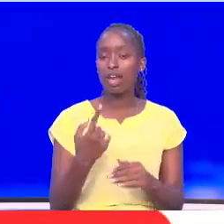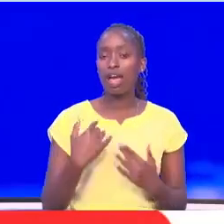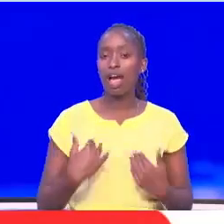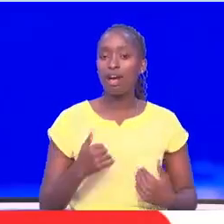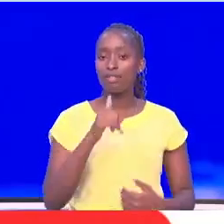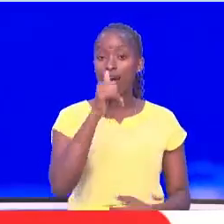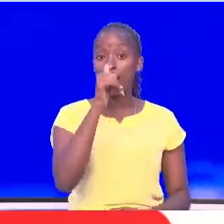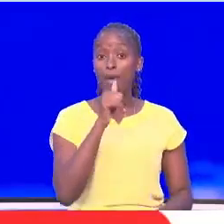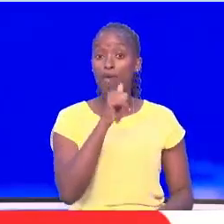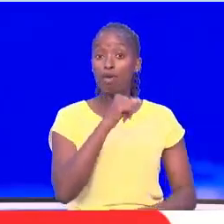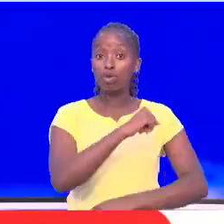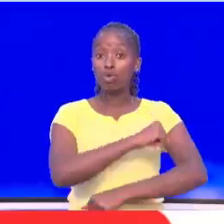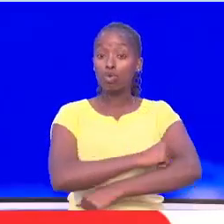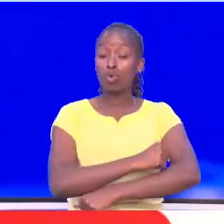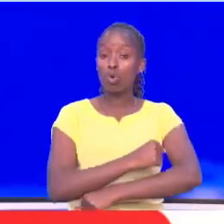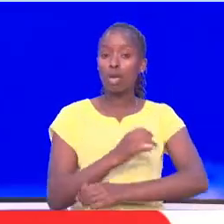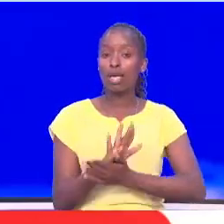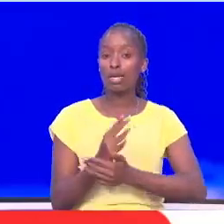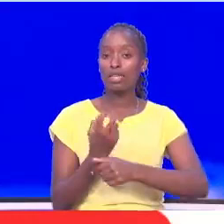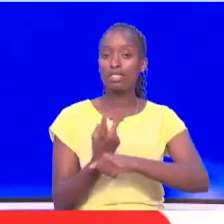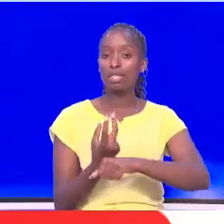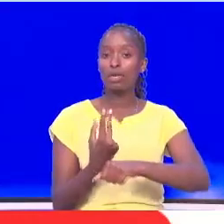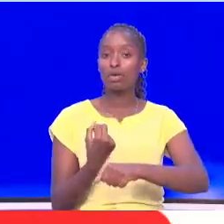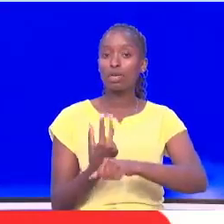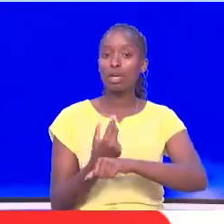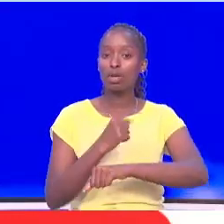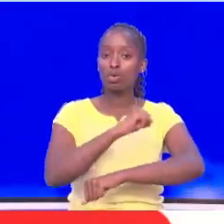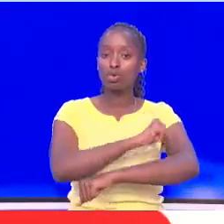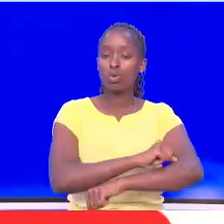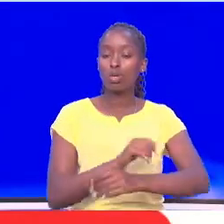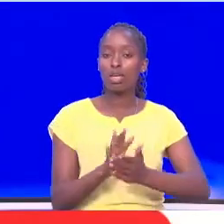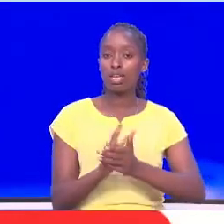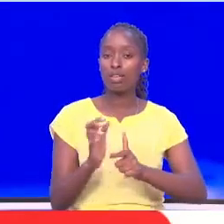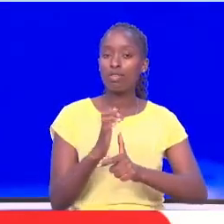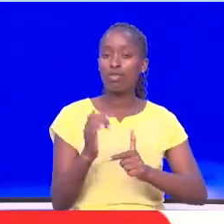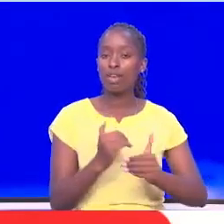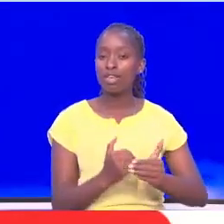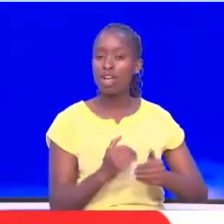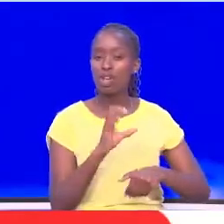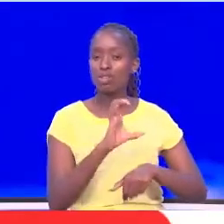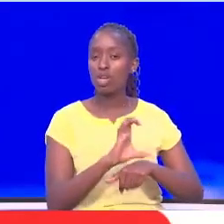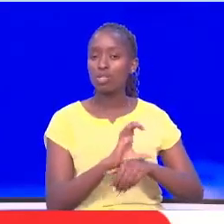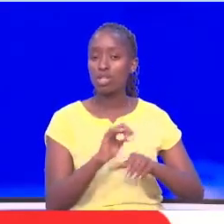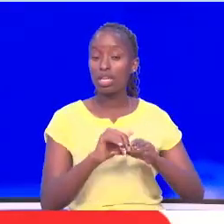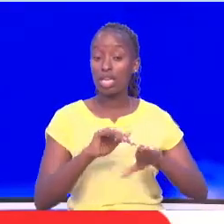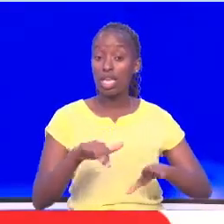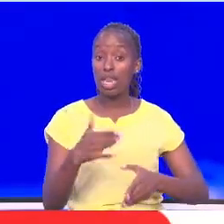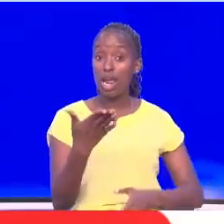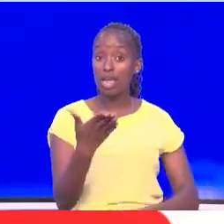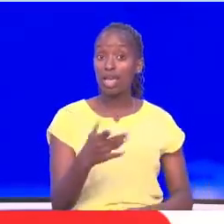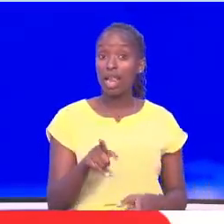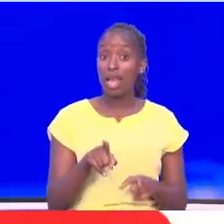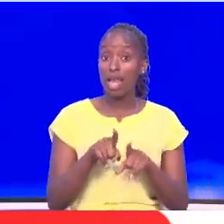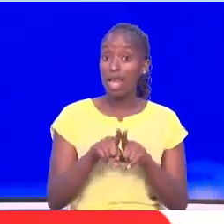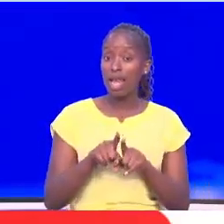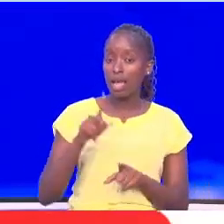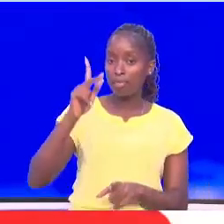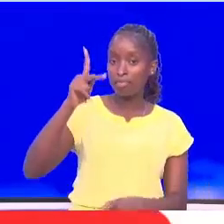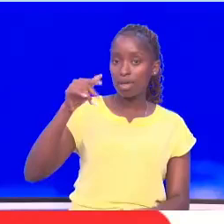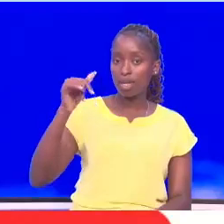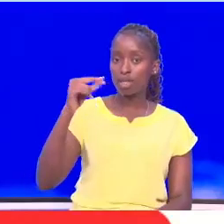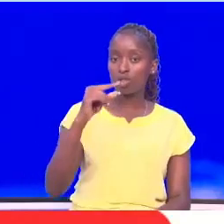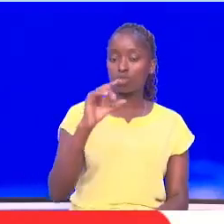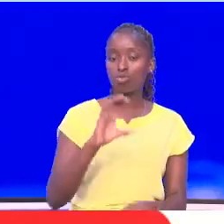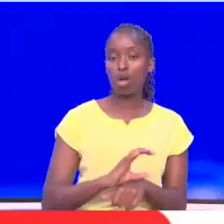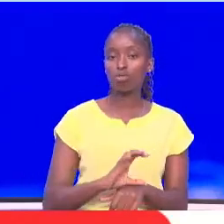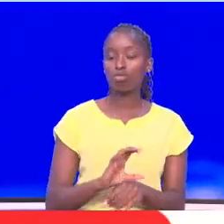school. We have a sort of secondary school. We have the surrounding churches within these places, like PAG Church. We have a sort